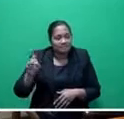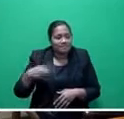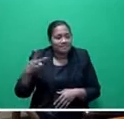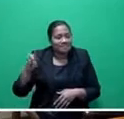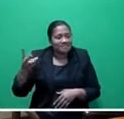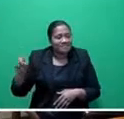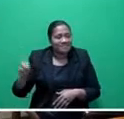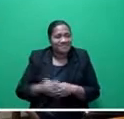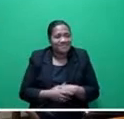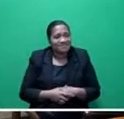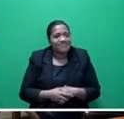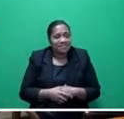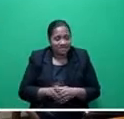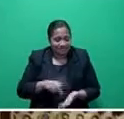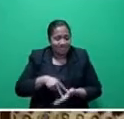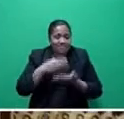I rise to ask on questions